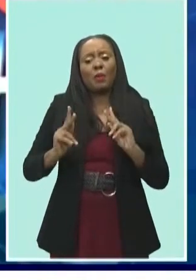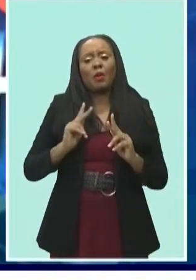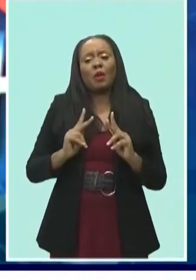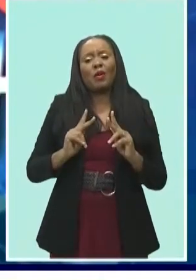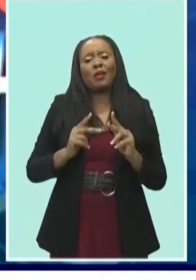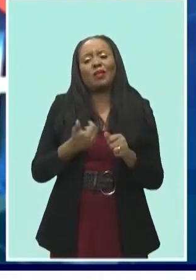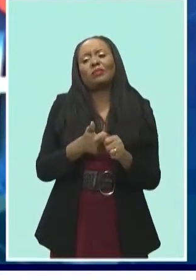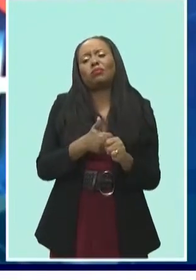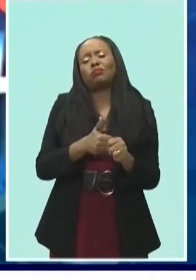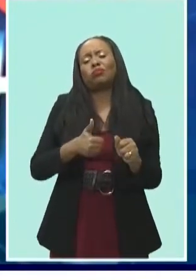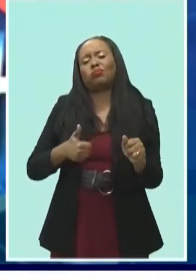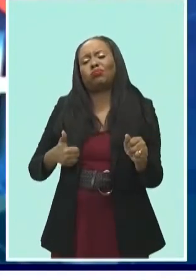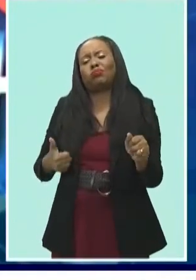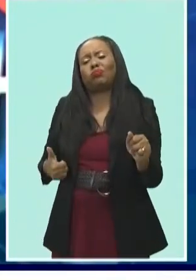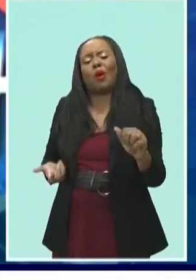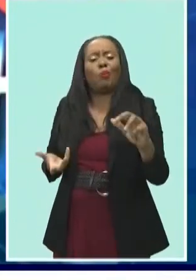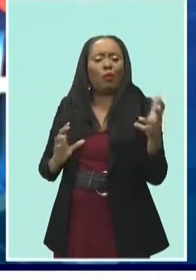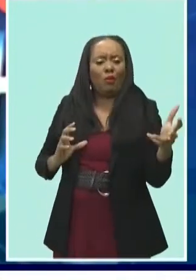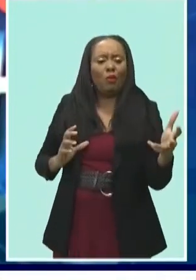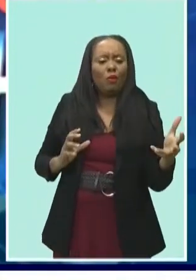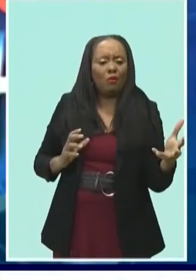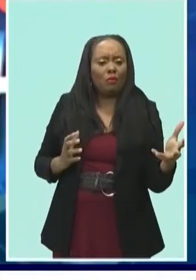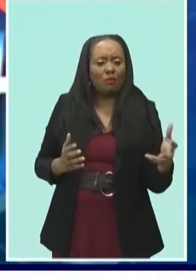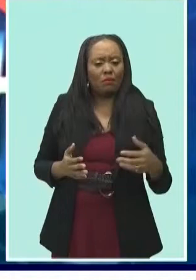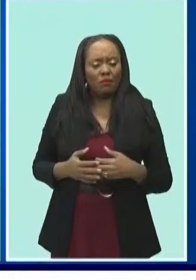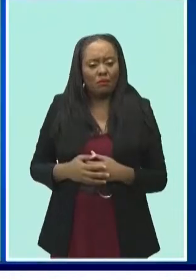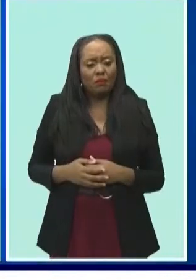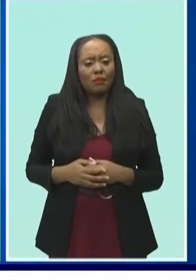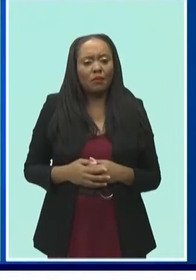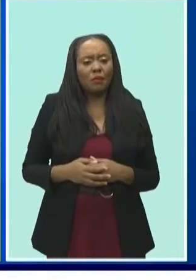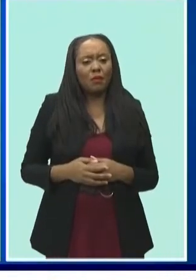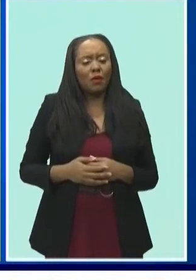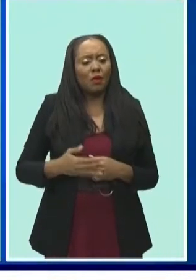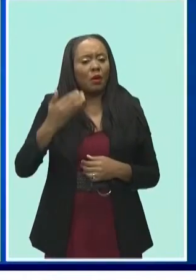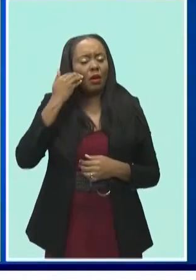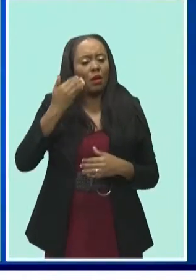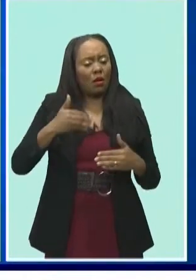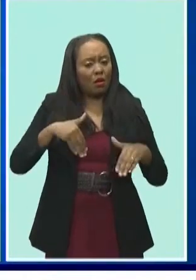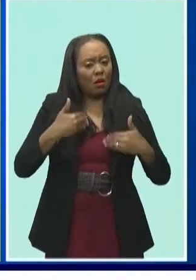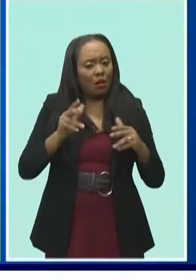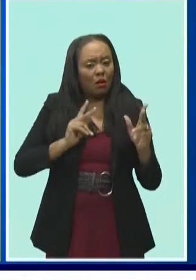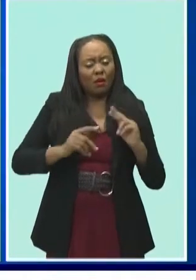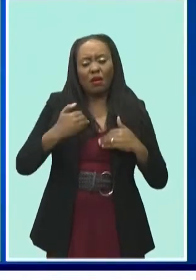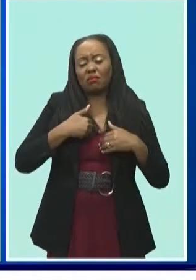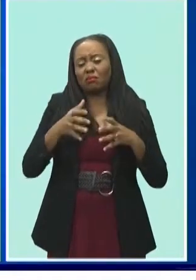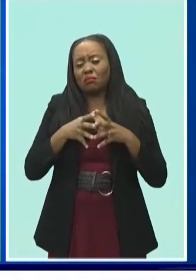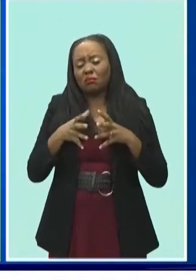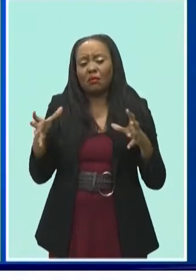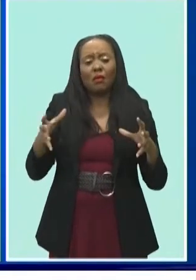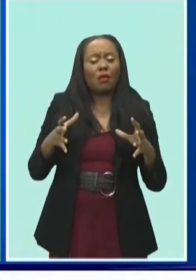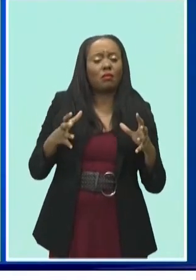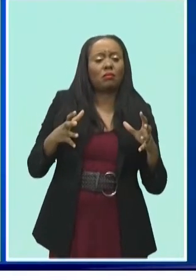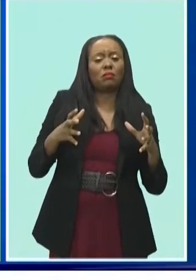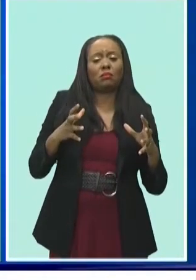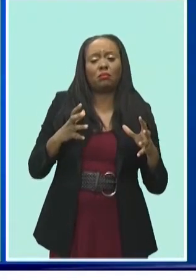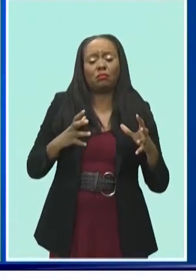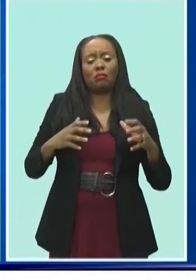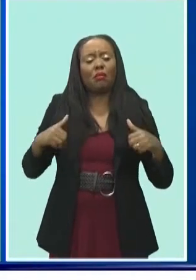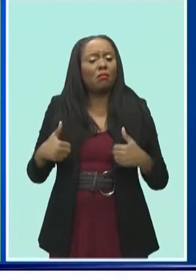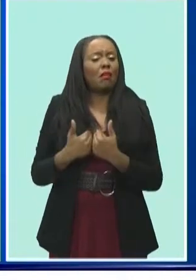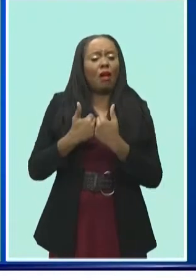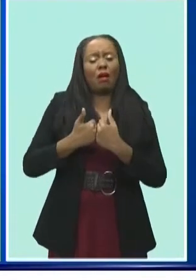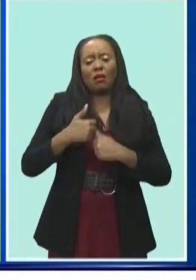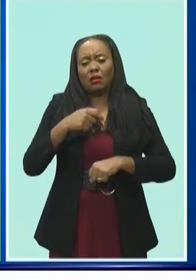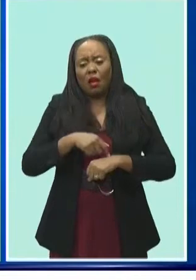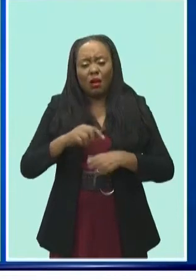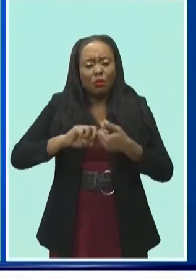engaging with them to better meet their needs. We know that our young people are going through a very challenging